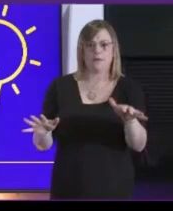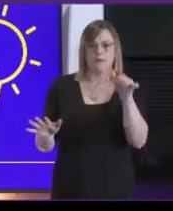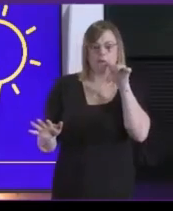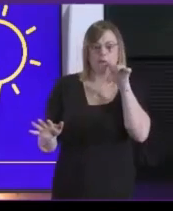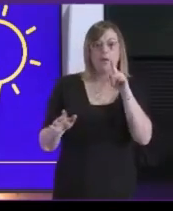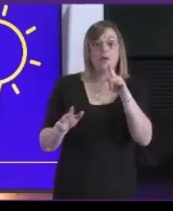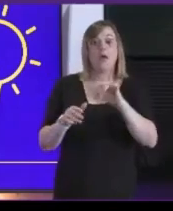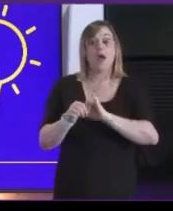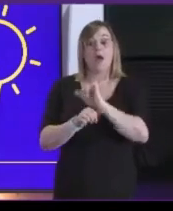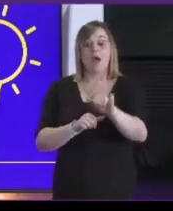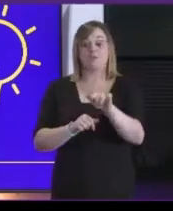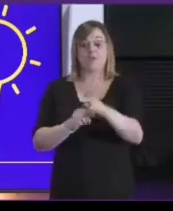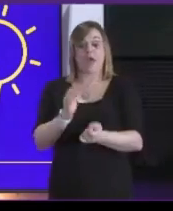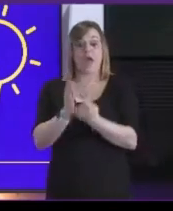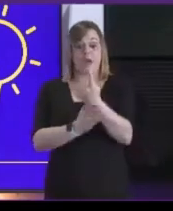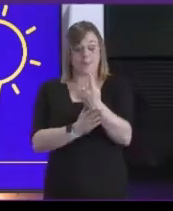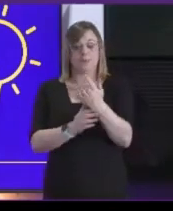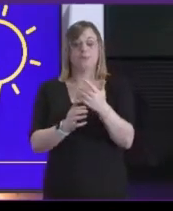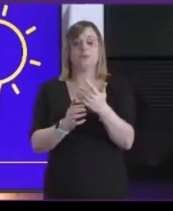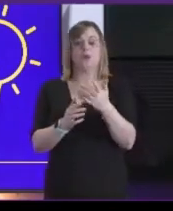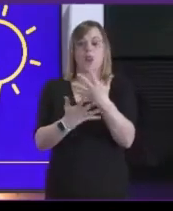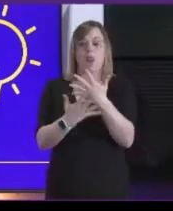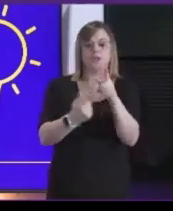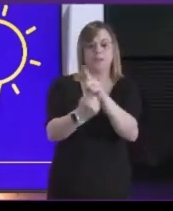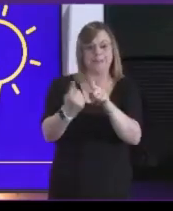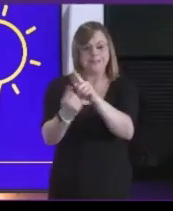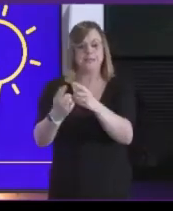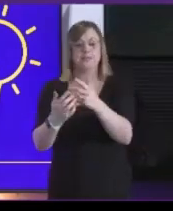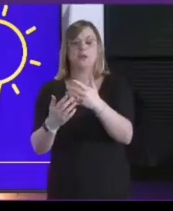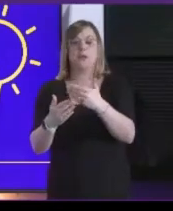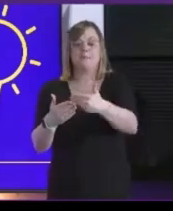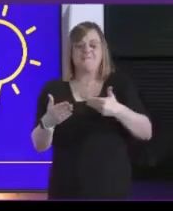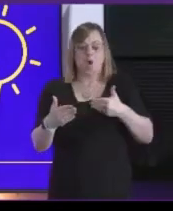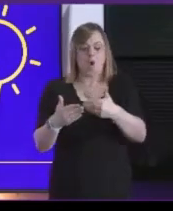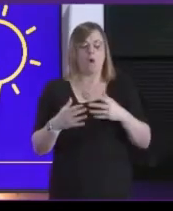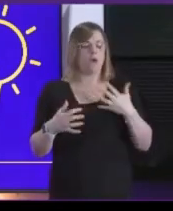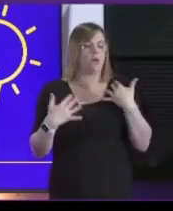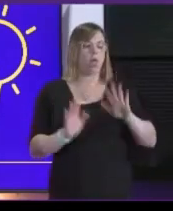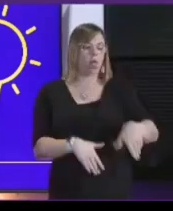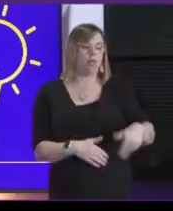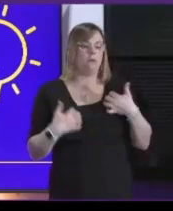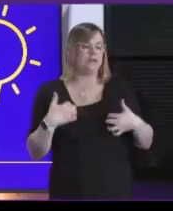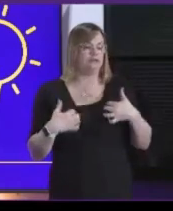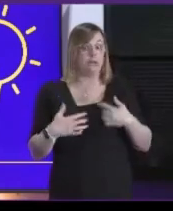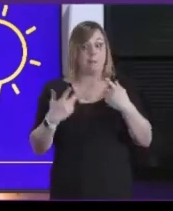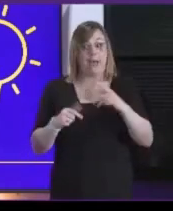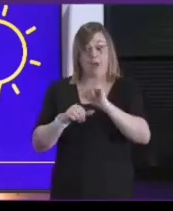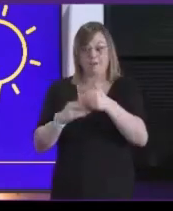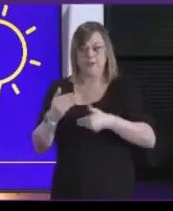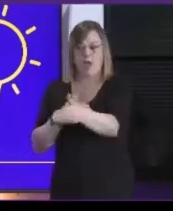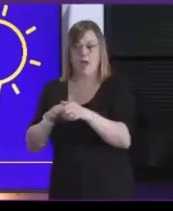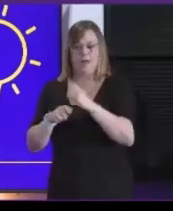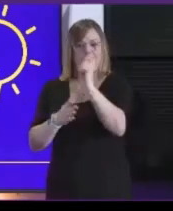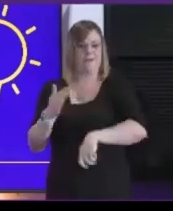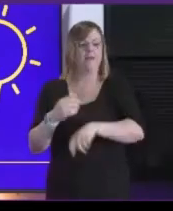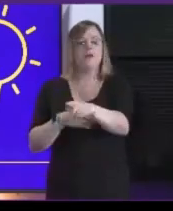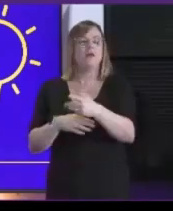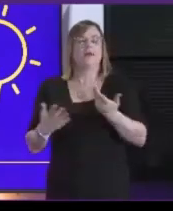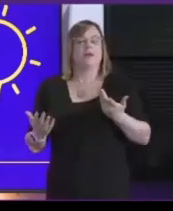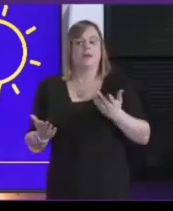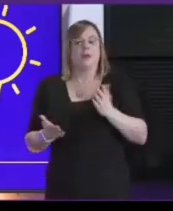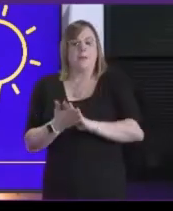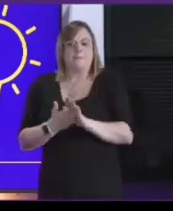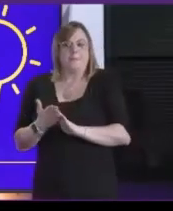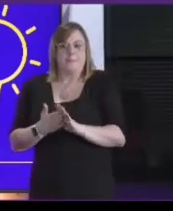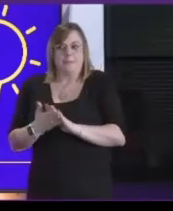industry after that. Before that, they weren't that interested. Now they're very interested. So I think it's not the stick you want